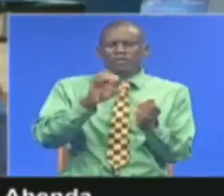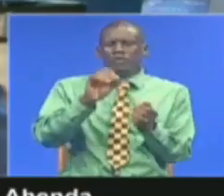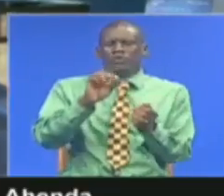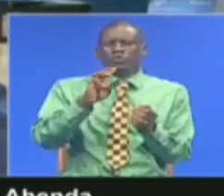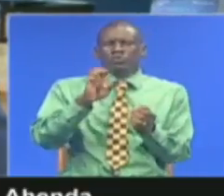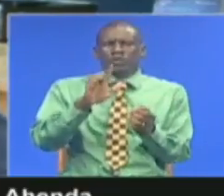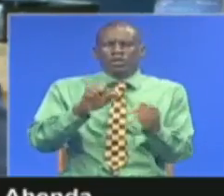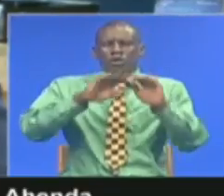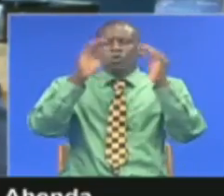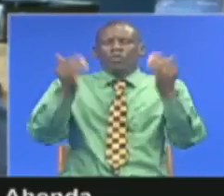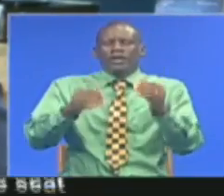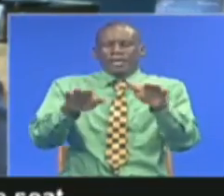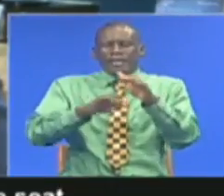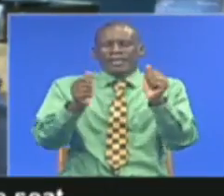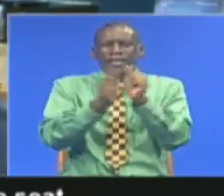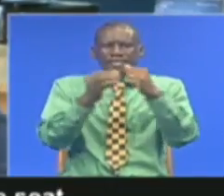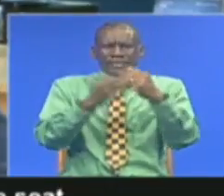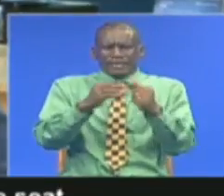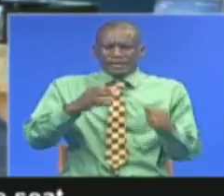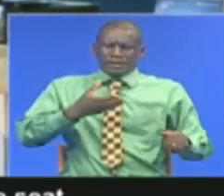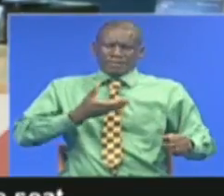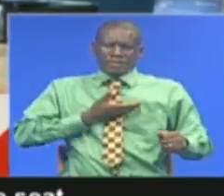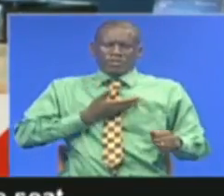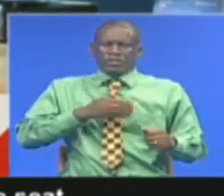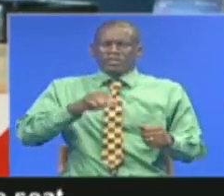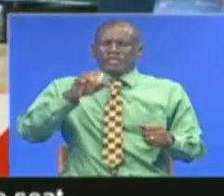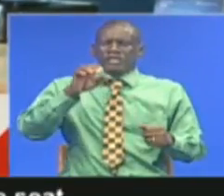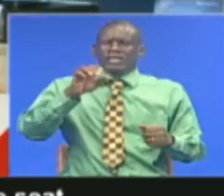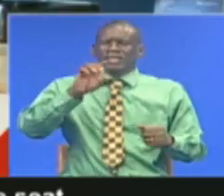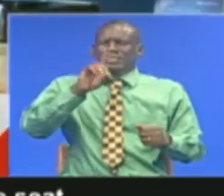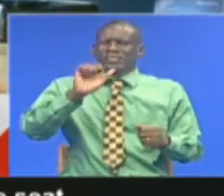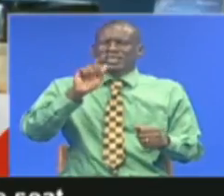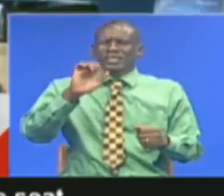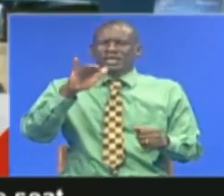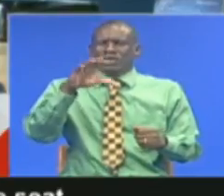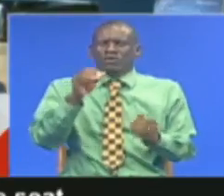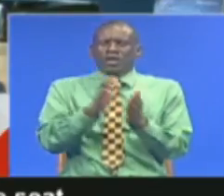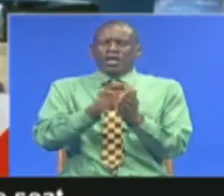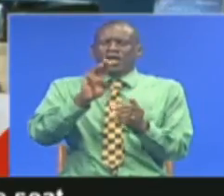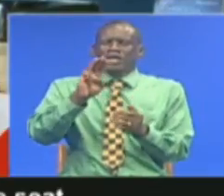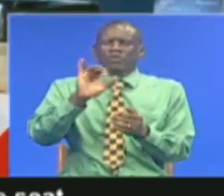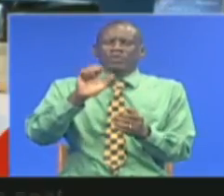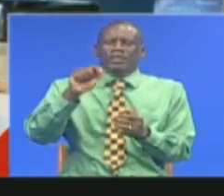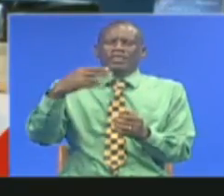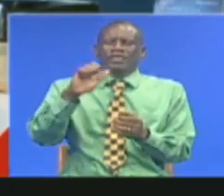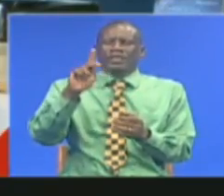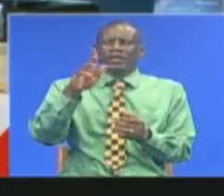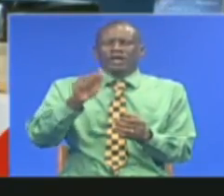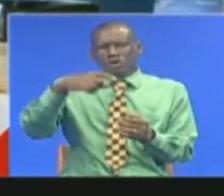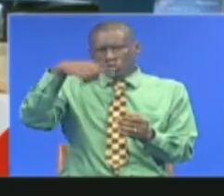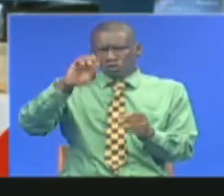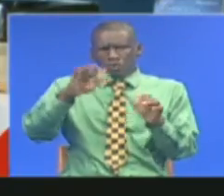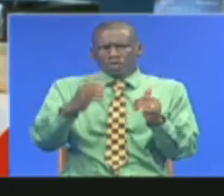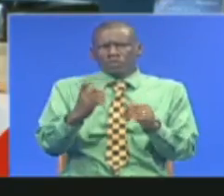World Under-18 medalists Edward Zakayo and Stanley Waithaka showed their continued progress when they delivered a 1-2 feat in the